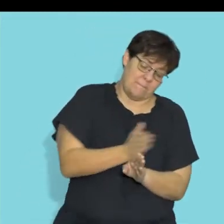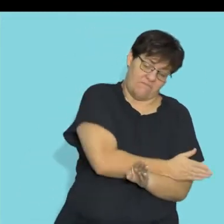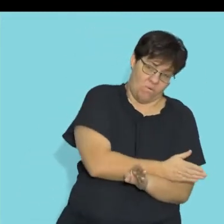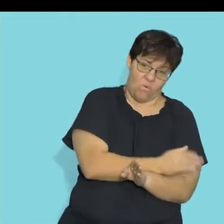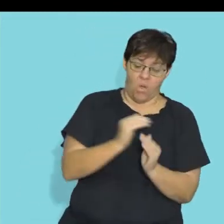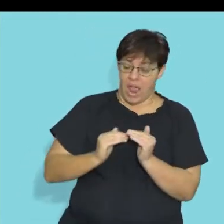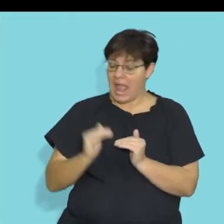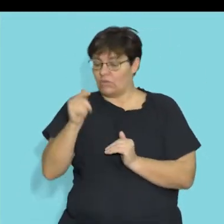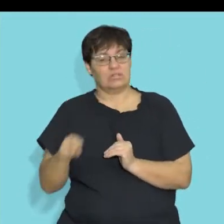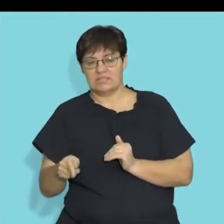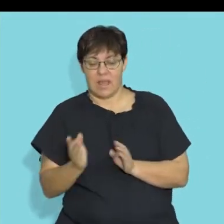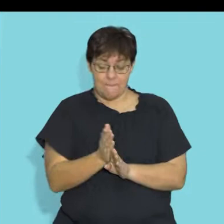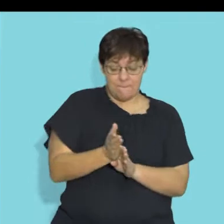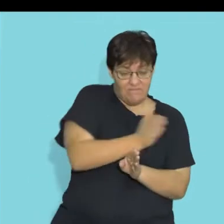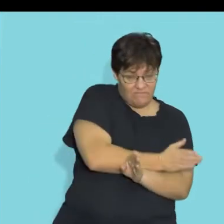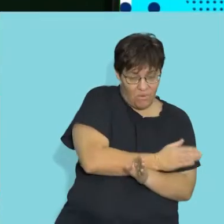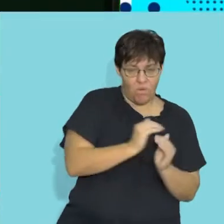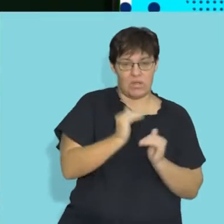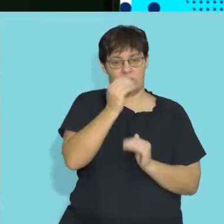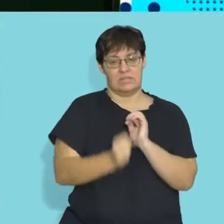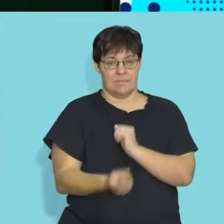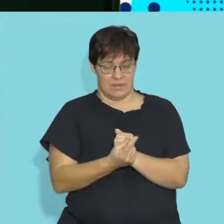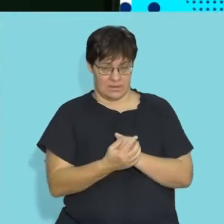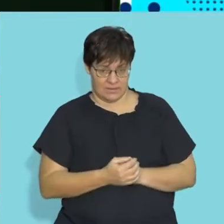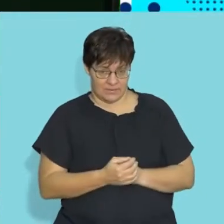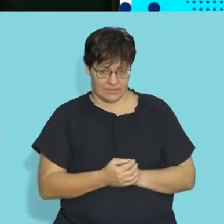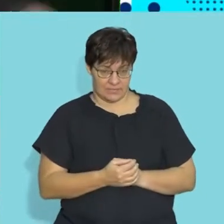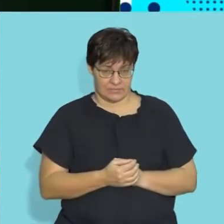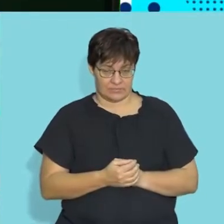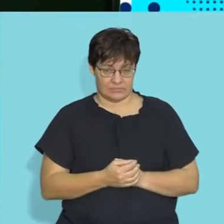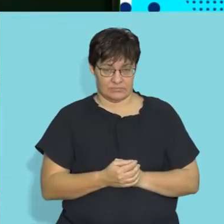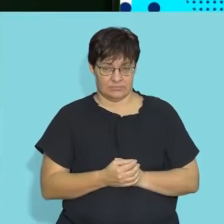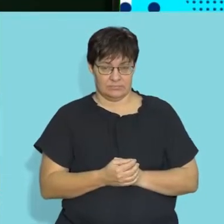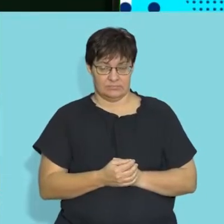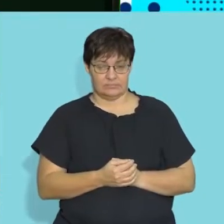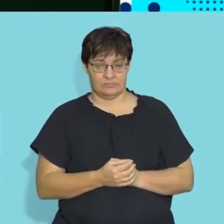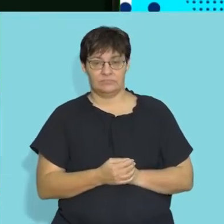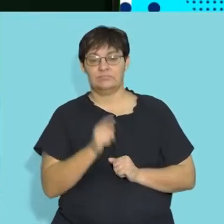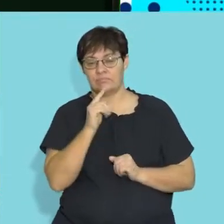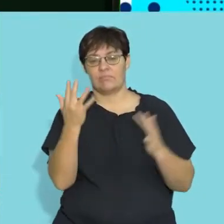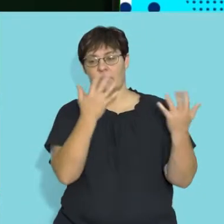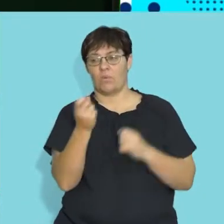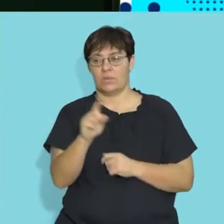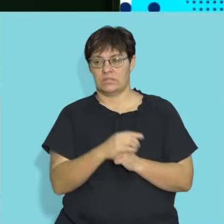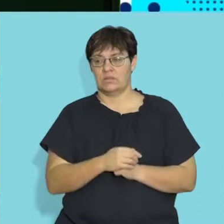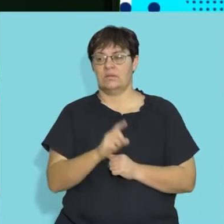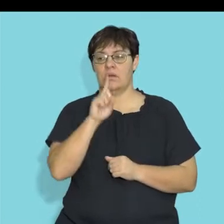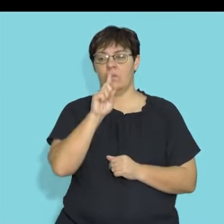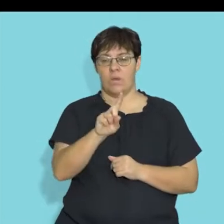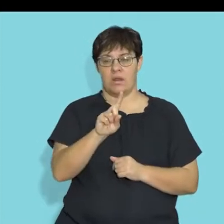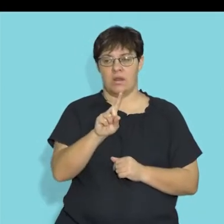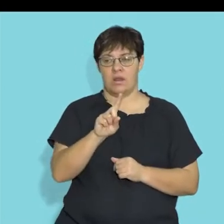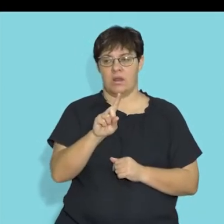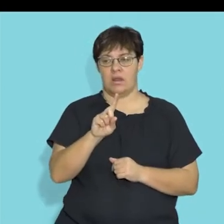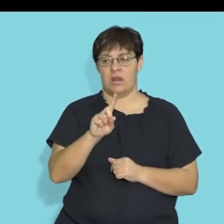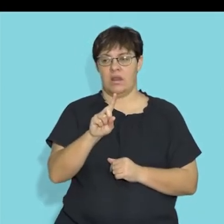the rental for the previous month. That means the month before the increase. Obviously, that works out